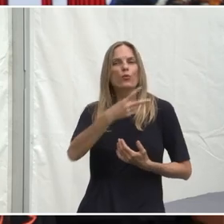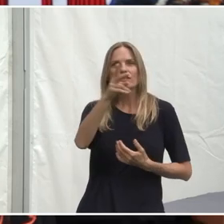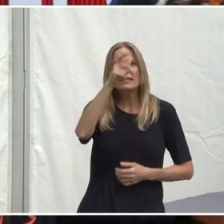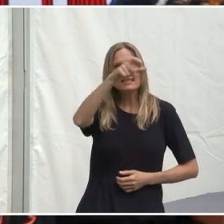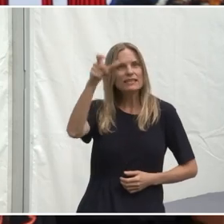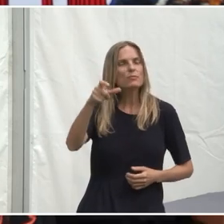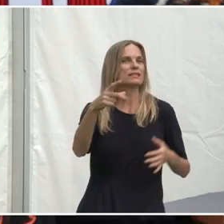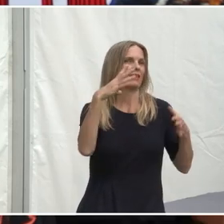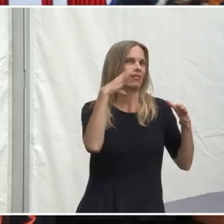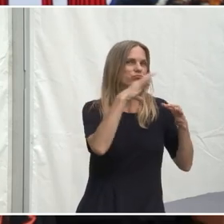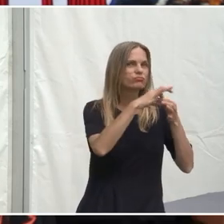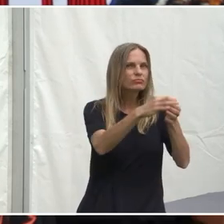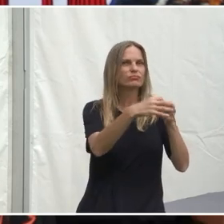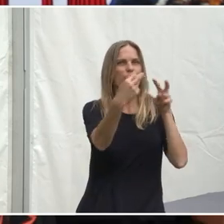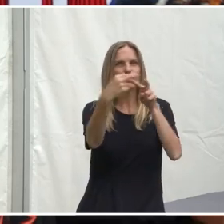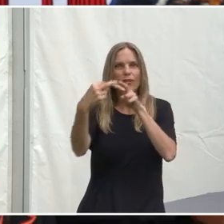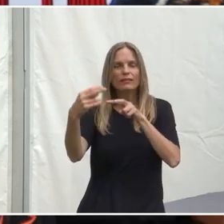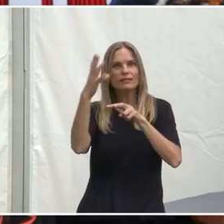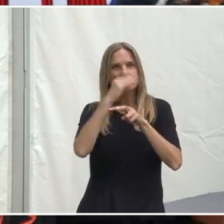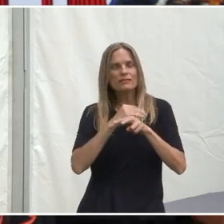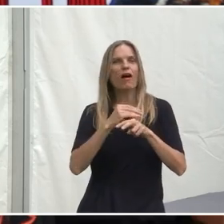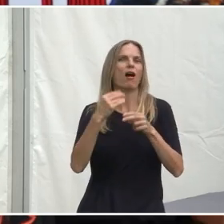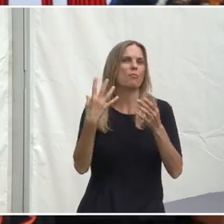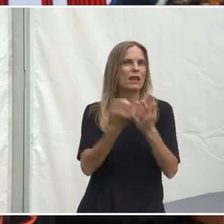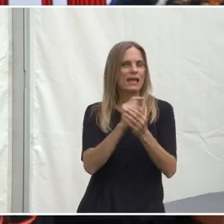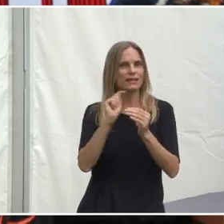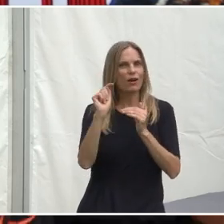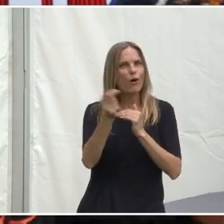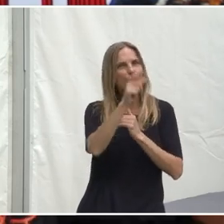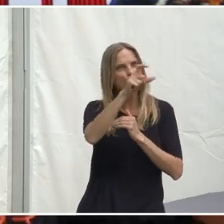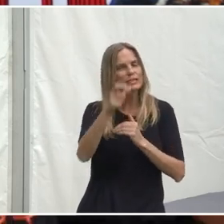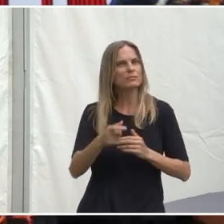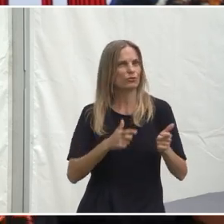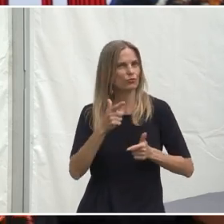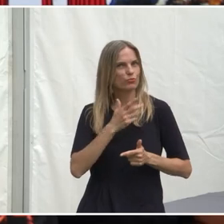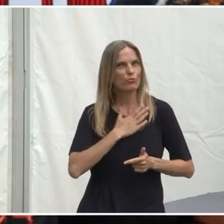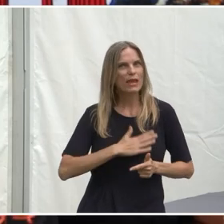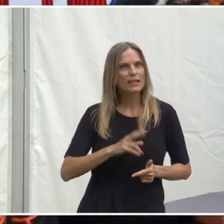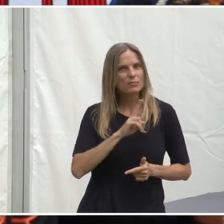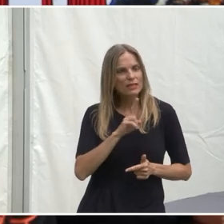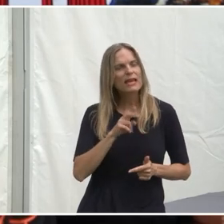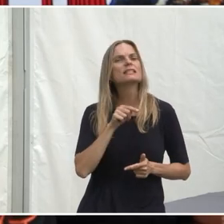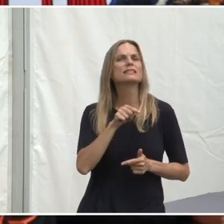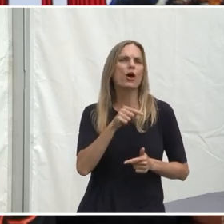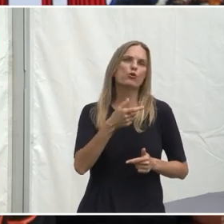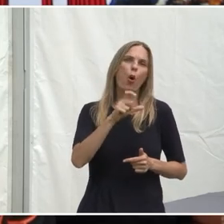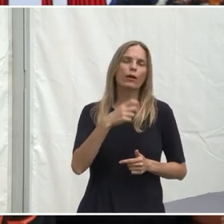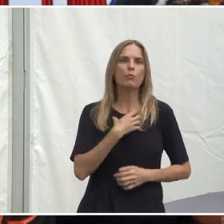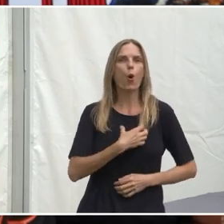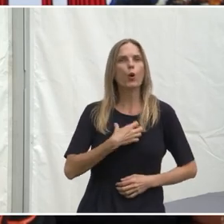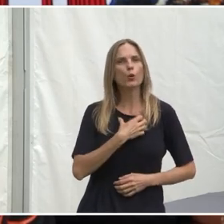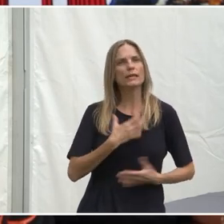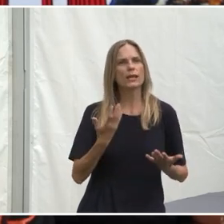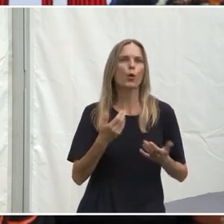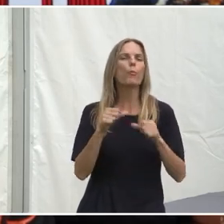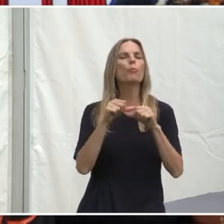You can find actually people that are like you. I feel like it's especially important for the marginalized groups. In Estonia,